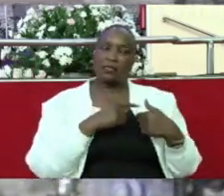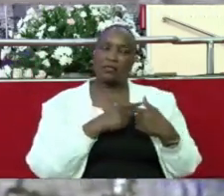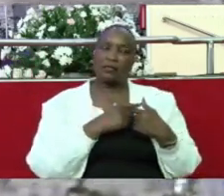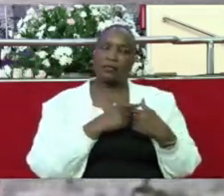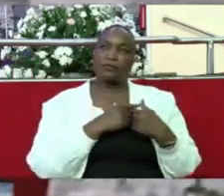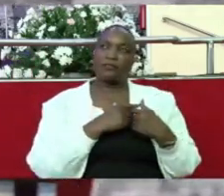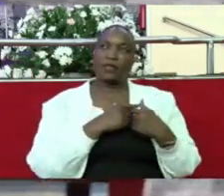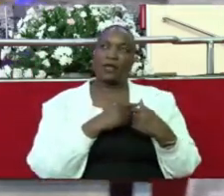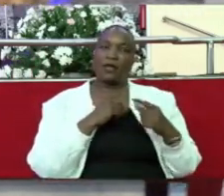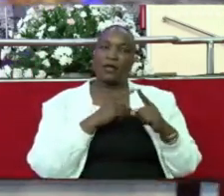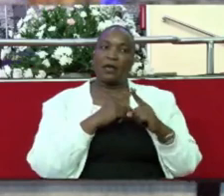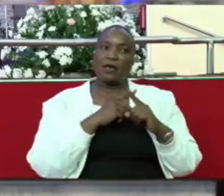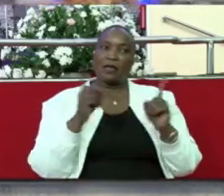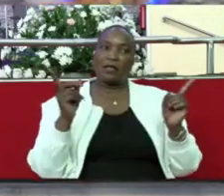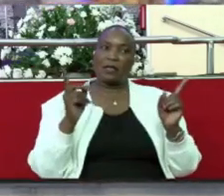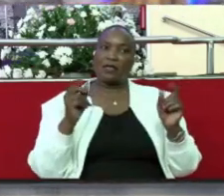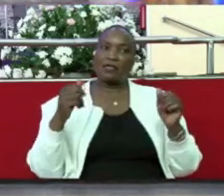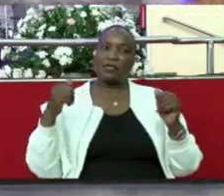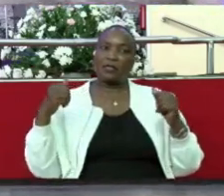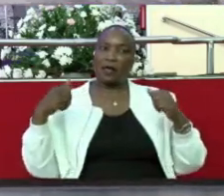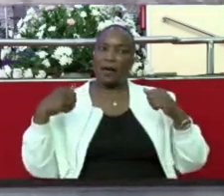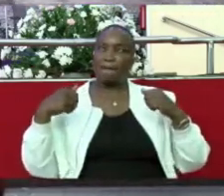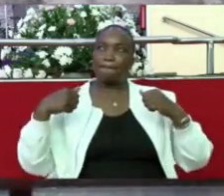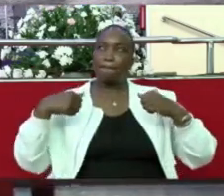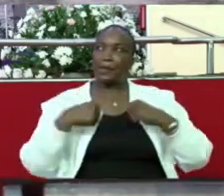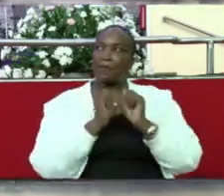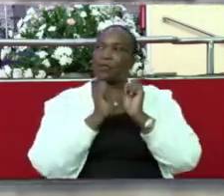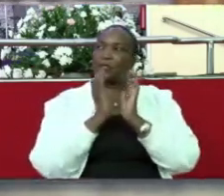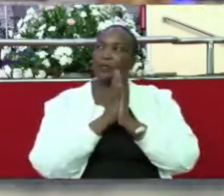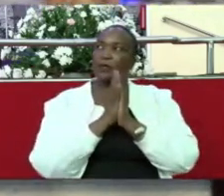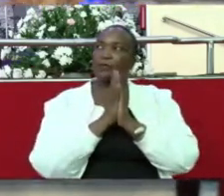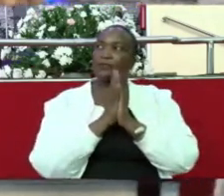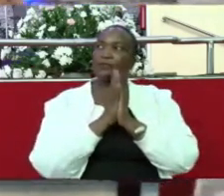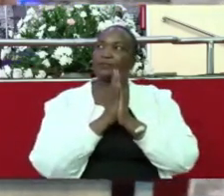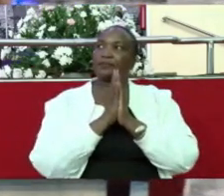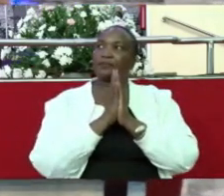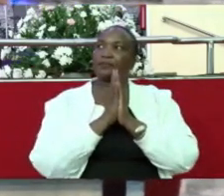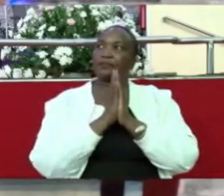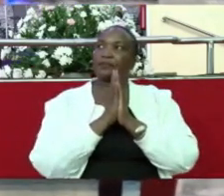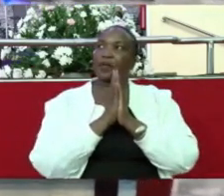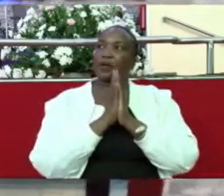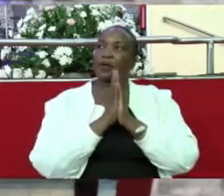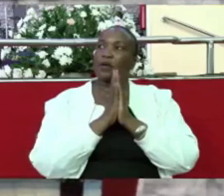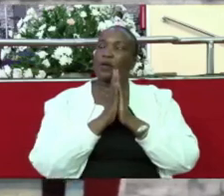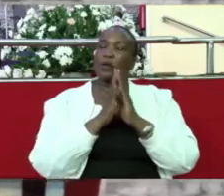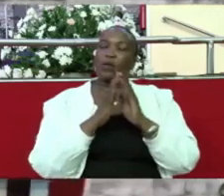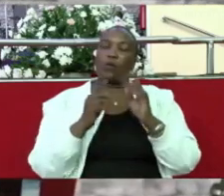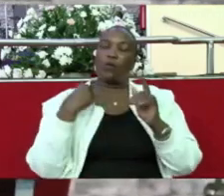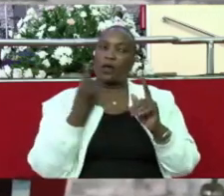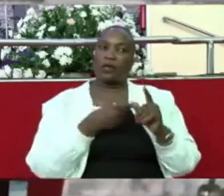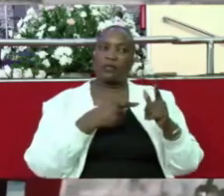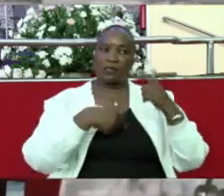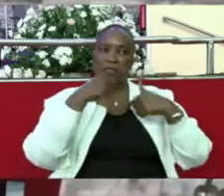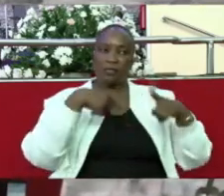stand against you. You can subdue. You can bring down. Because of the grace of God. You